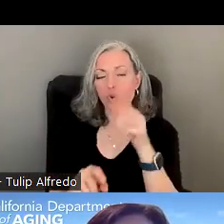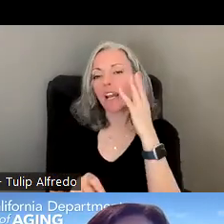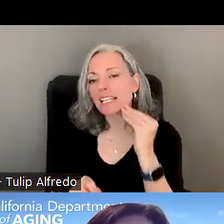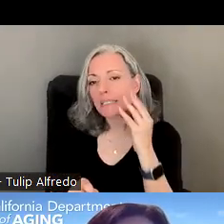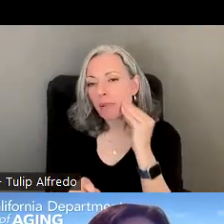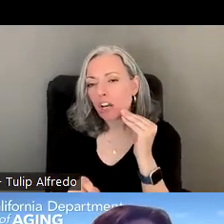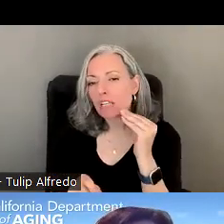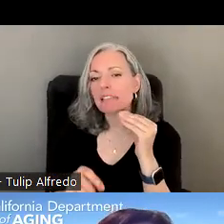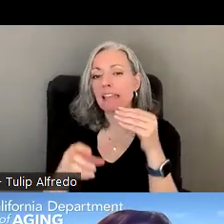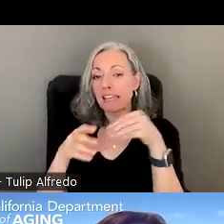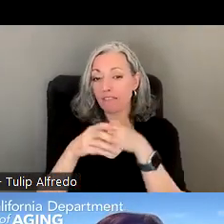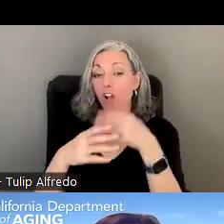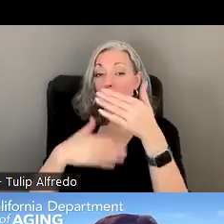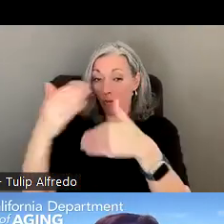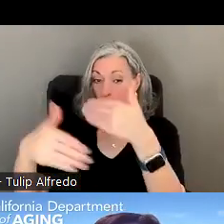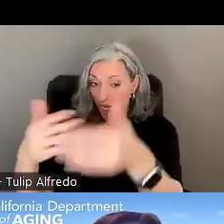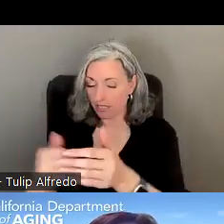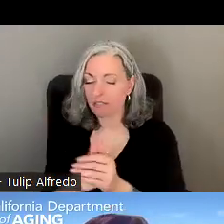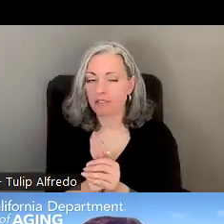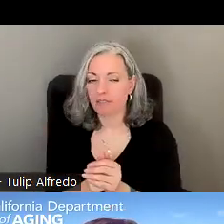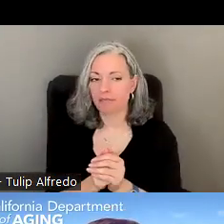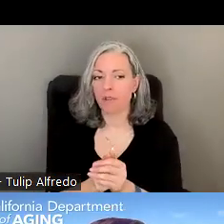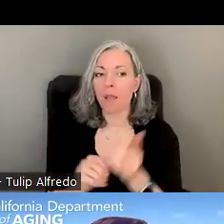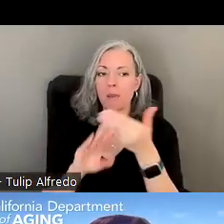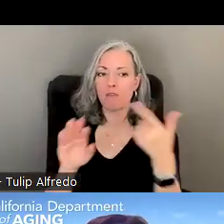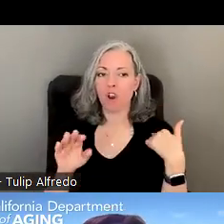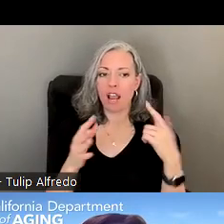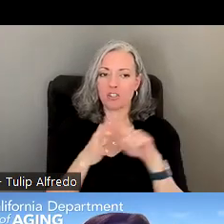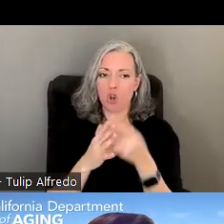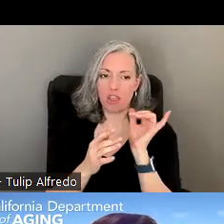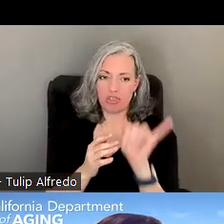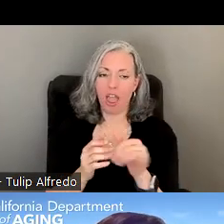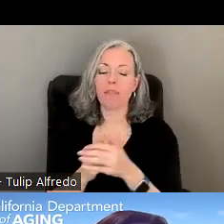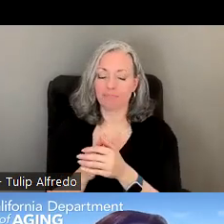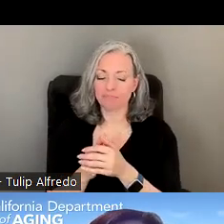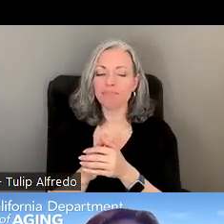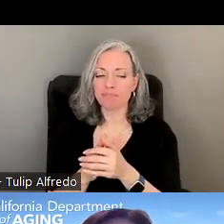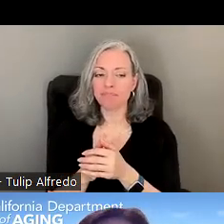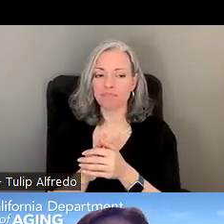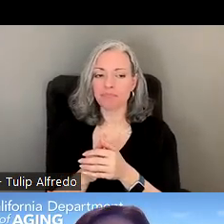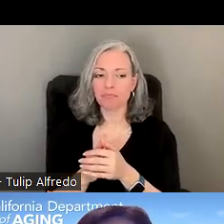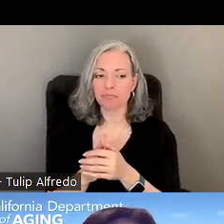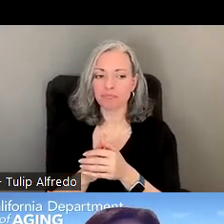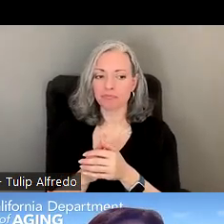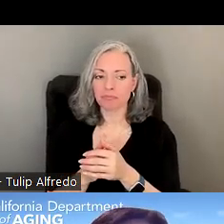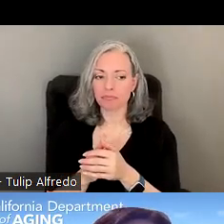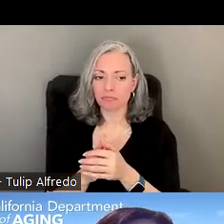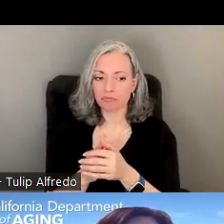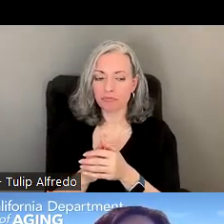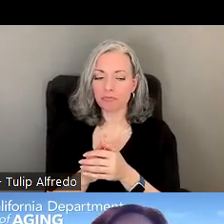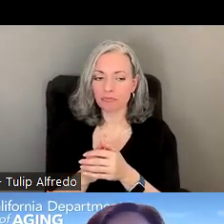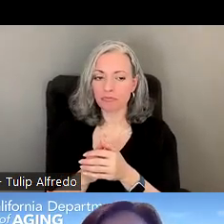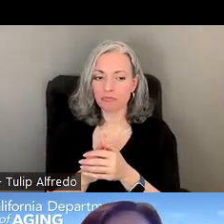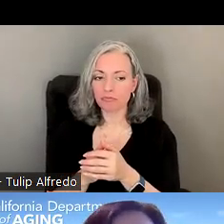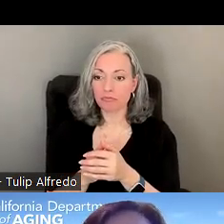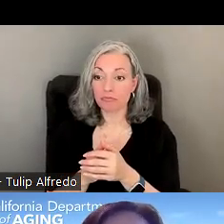in the process. But before I get into the proposal for an Aging and Disability Lived Experience Advisory